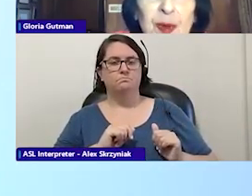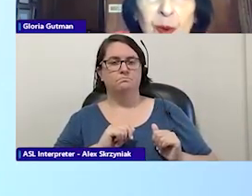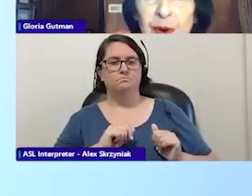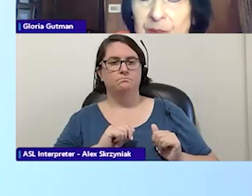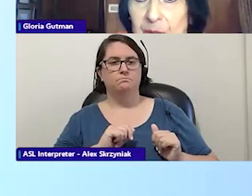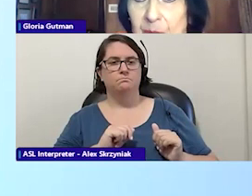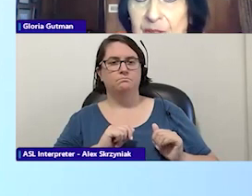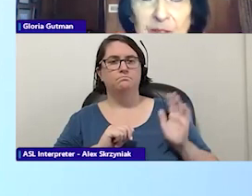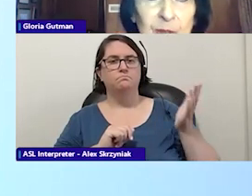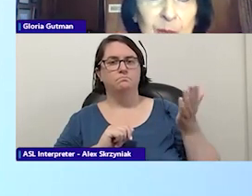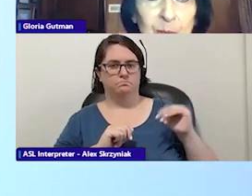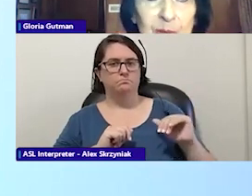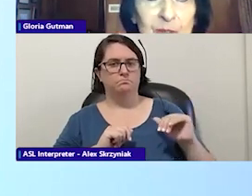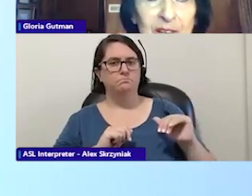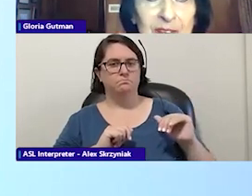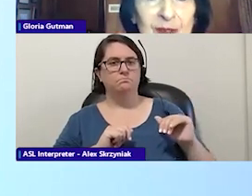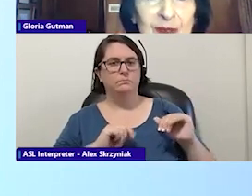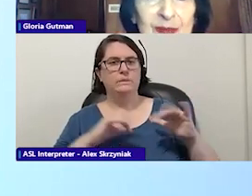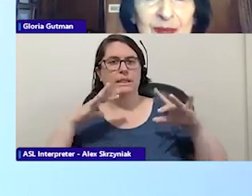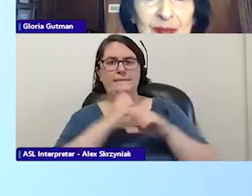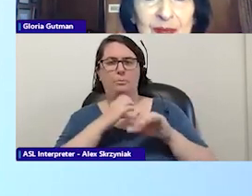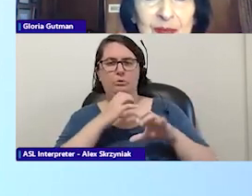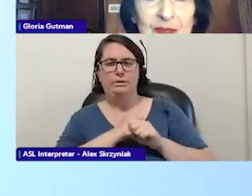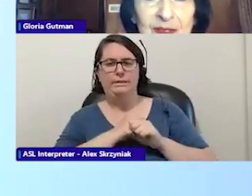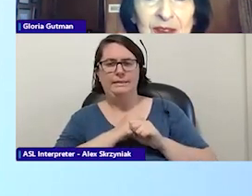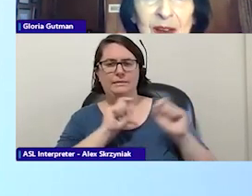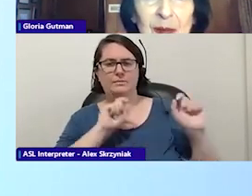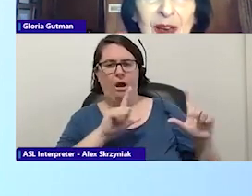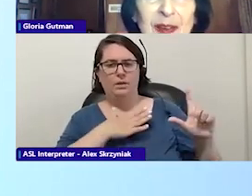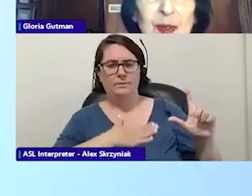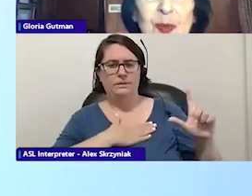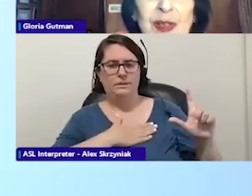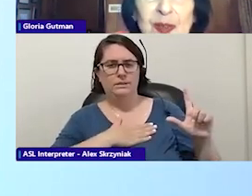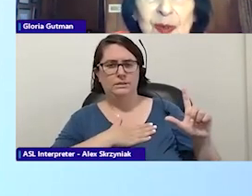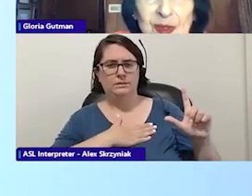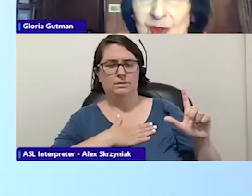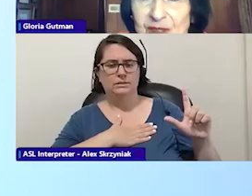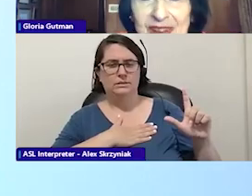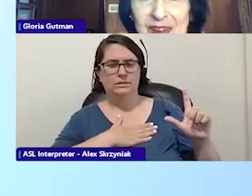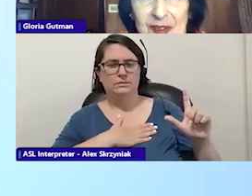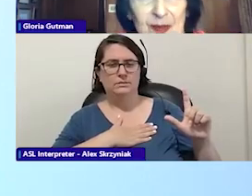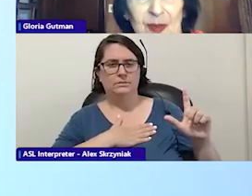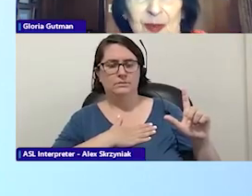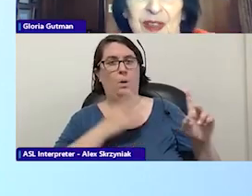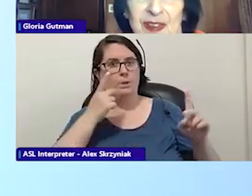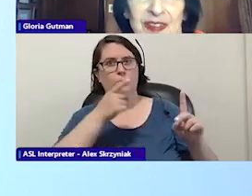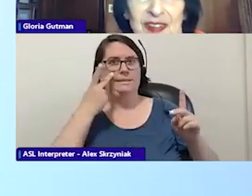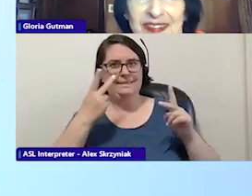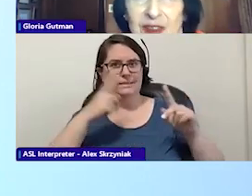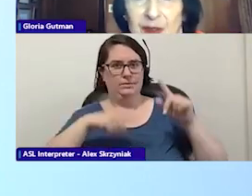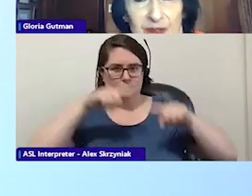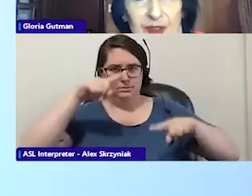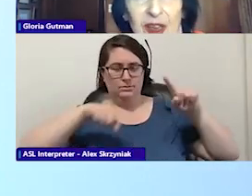And we'll go on to the summary slides. But I just wanted you to see that,